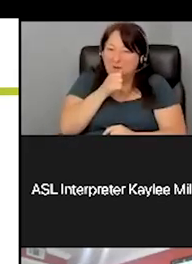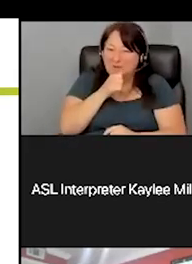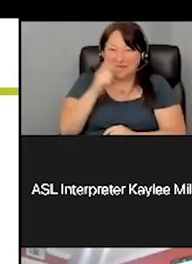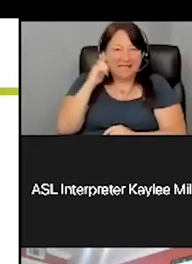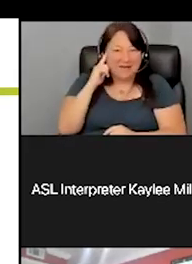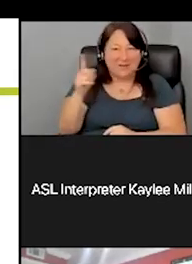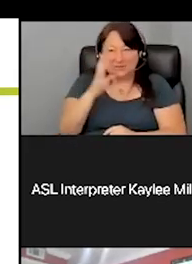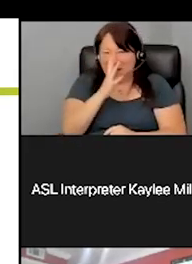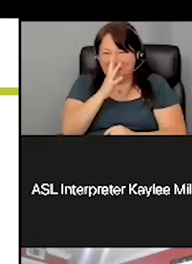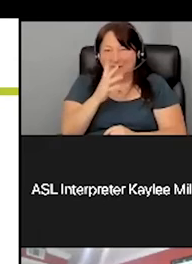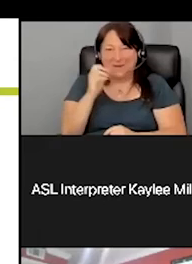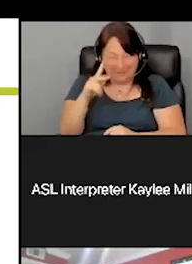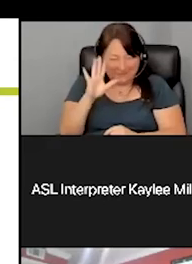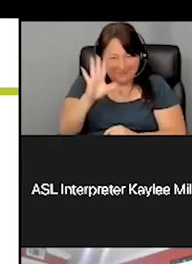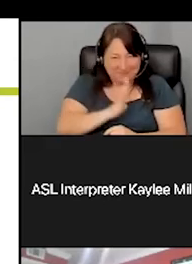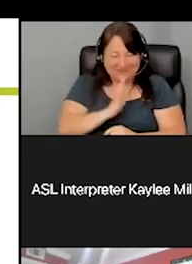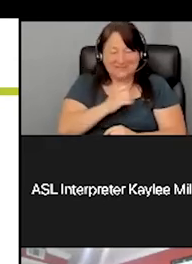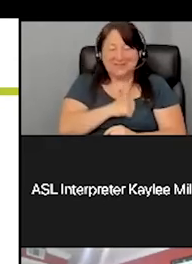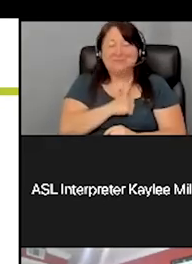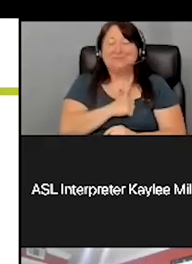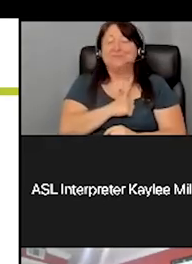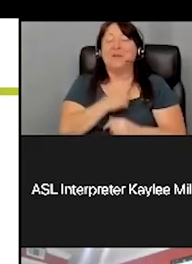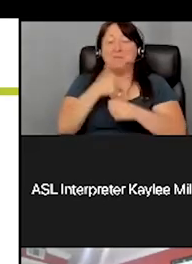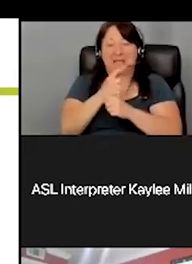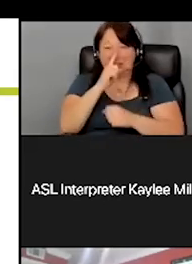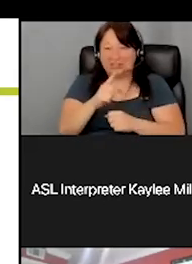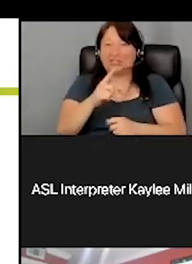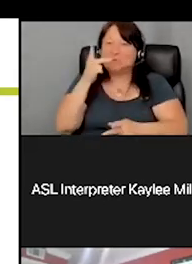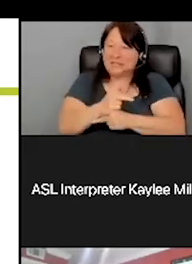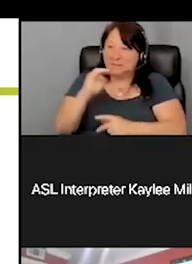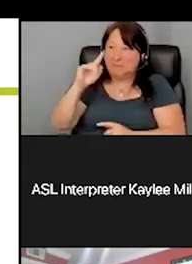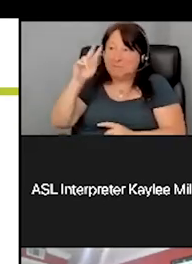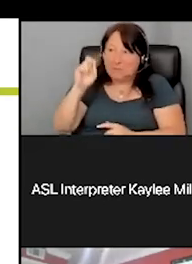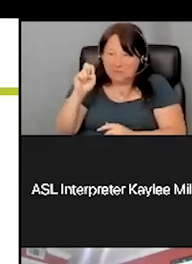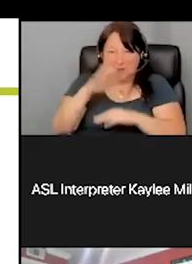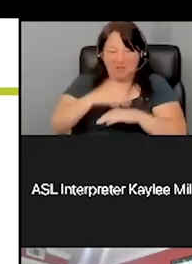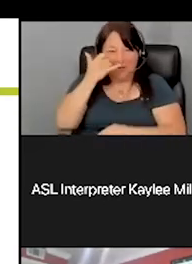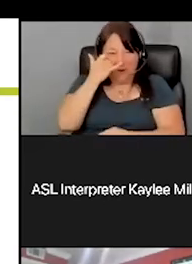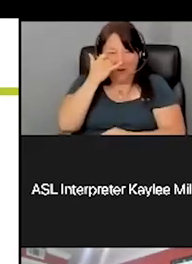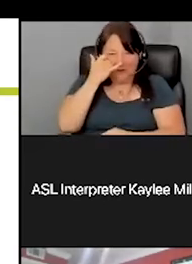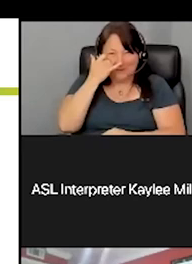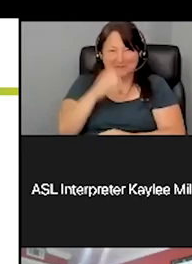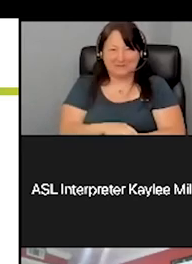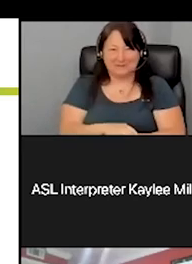I just did. Make sure to keep yourself on mute, everybody on the call.